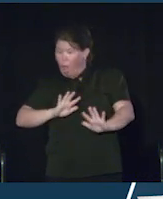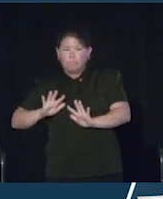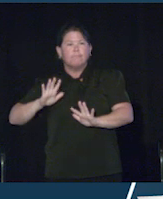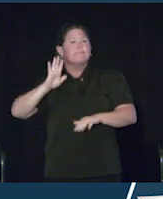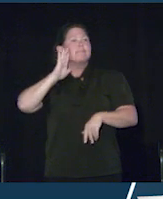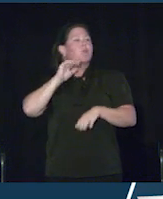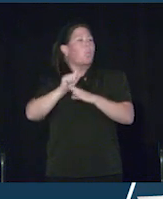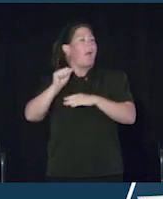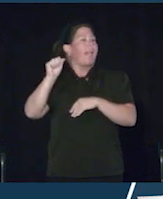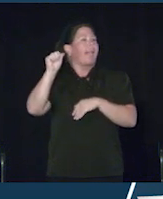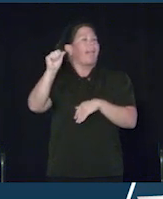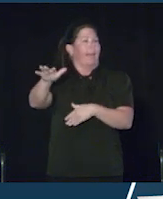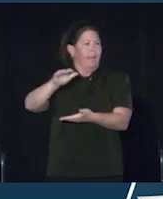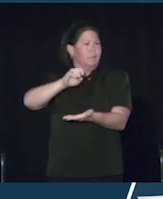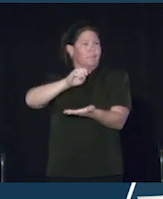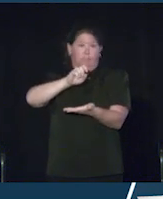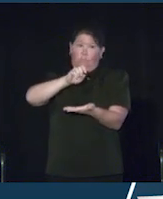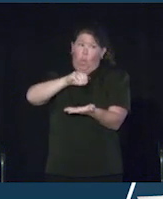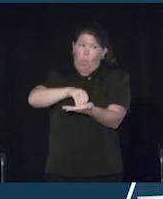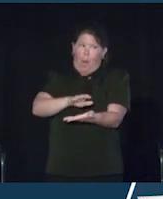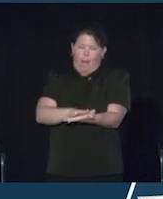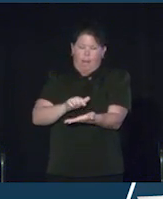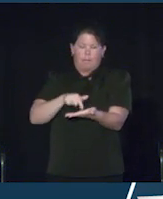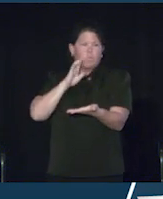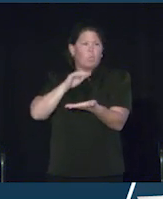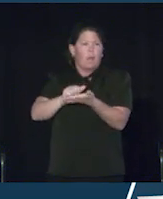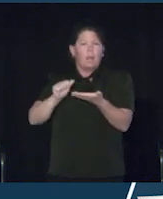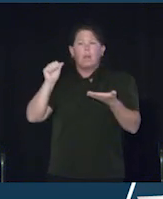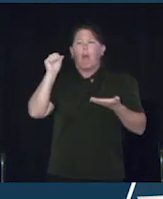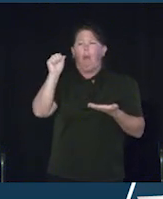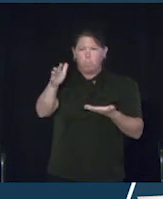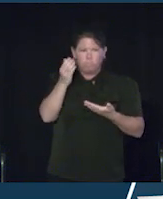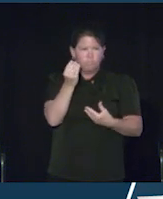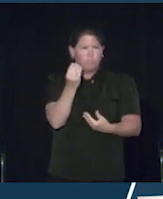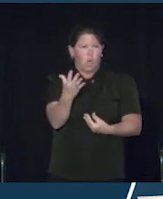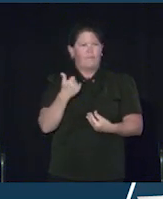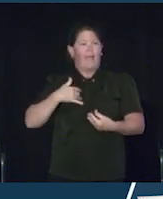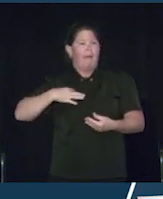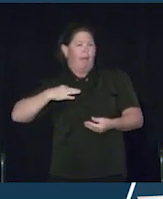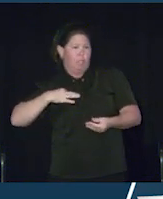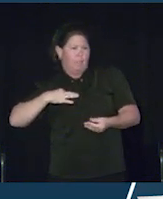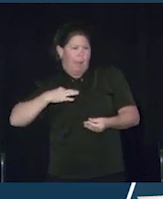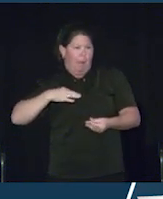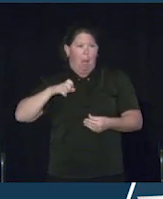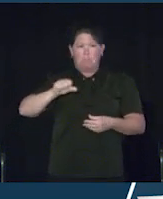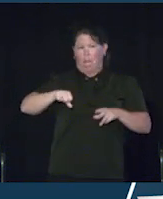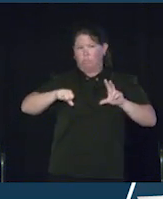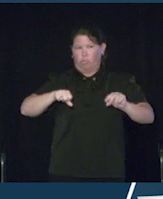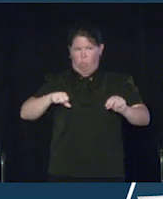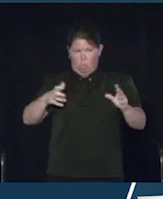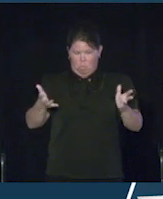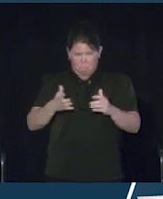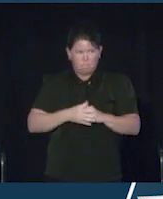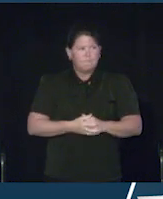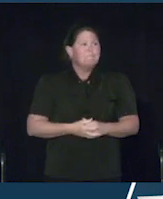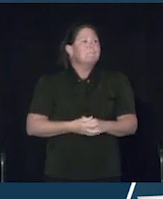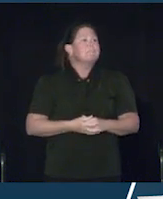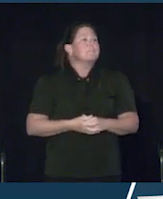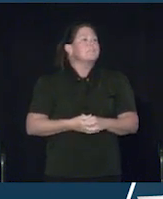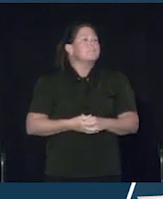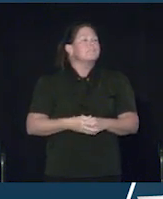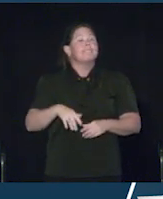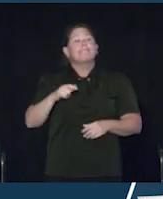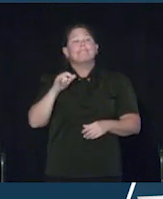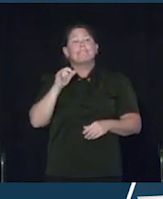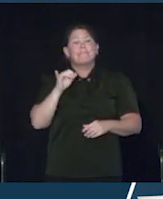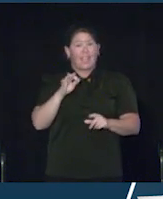writing notifying the applicant of the eligibility determination. So applicants who are